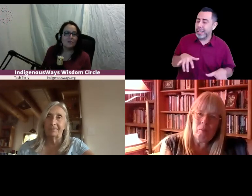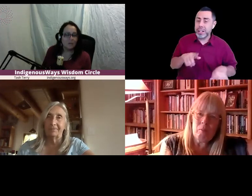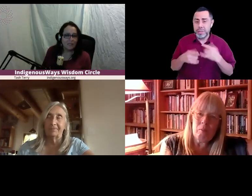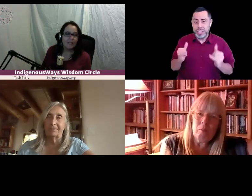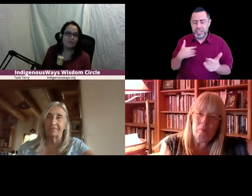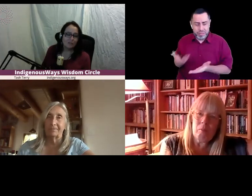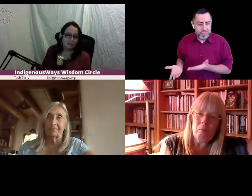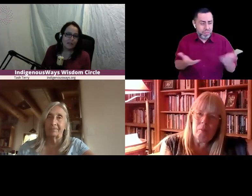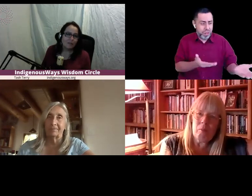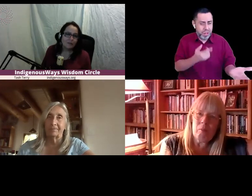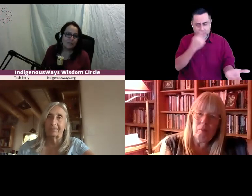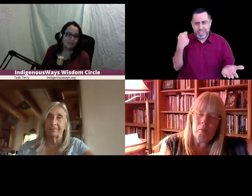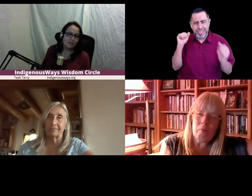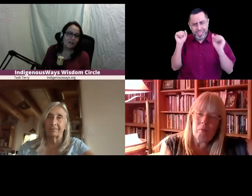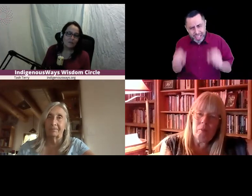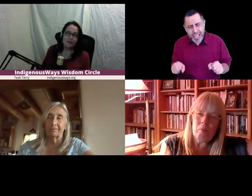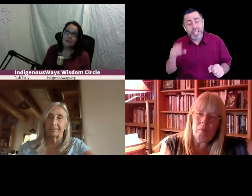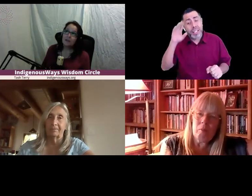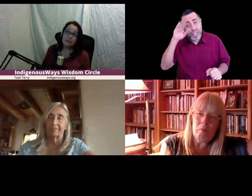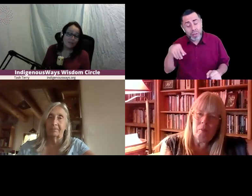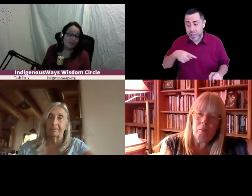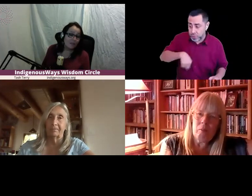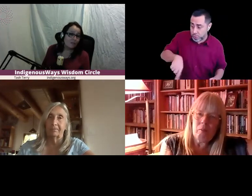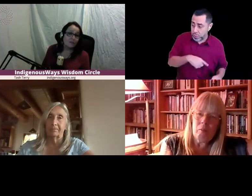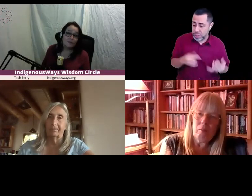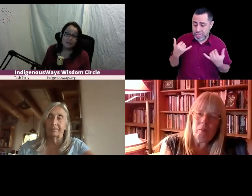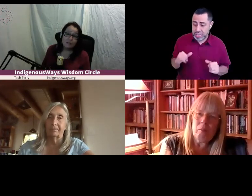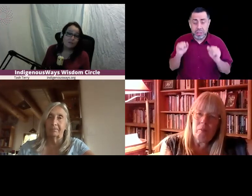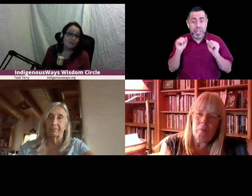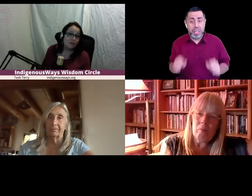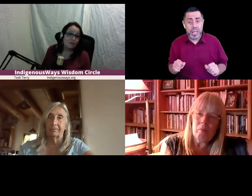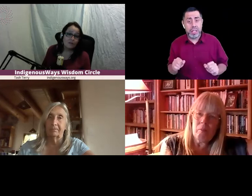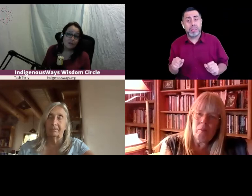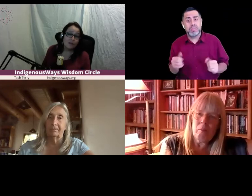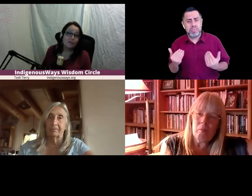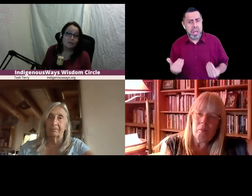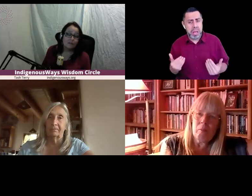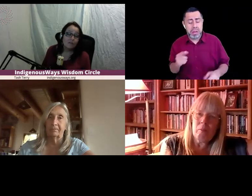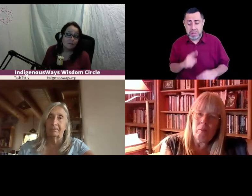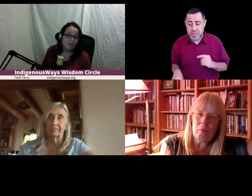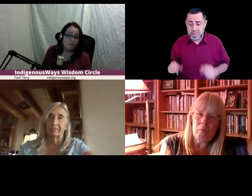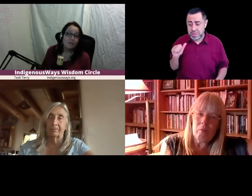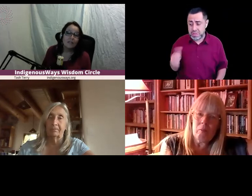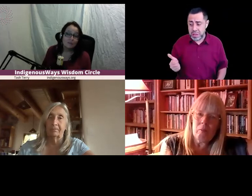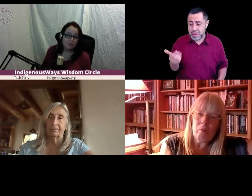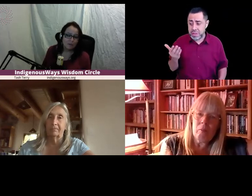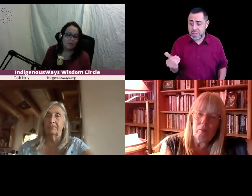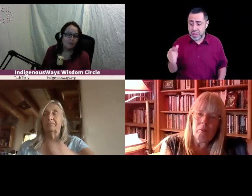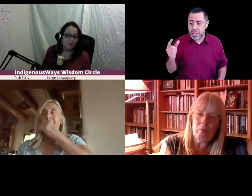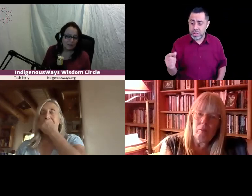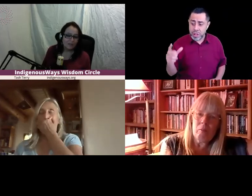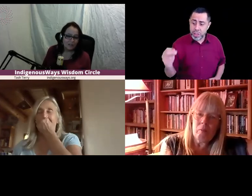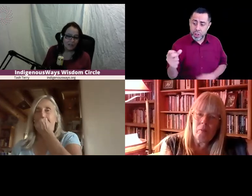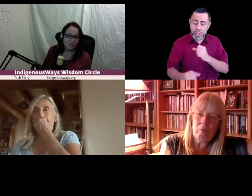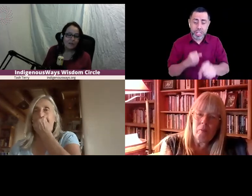You know, we can. We're still able to at this time. But in 10 or 15 or 20 or 30 years, I don't know if I'm going to be capable. But